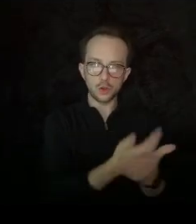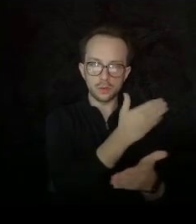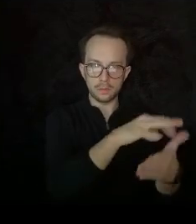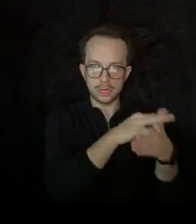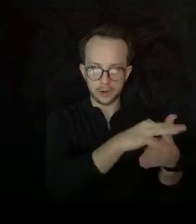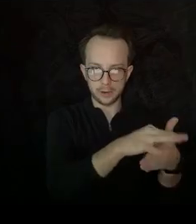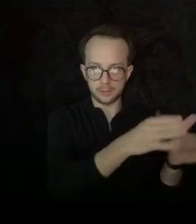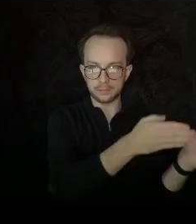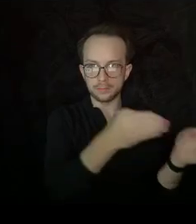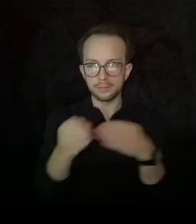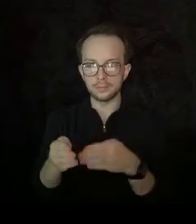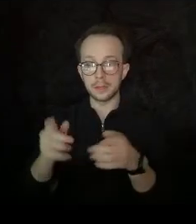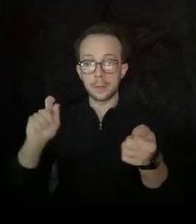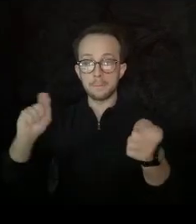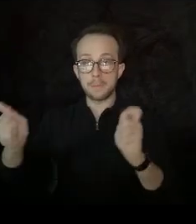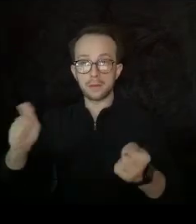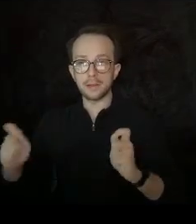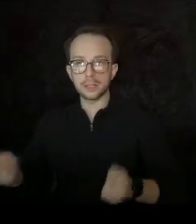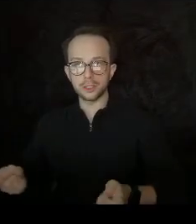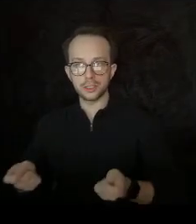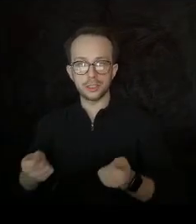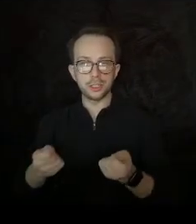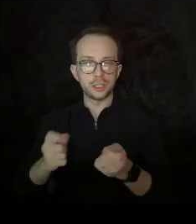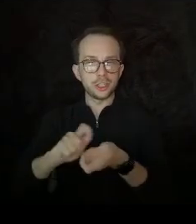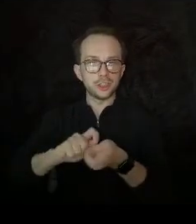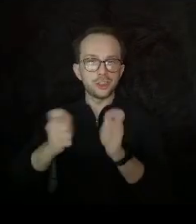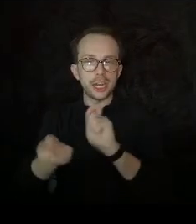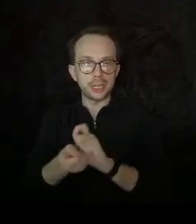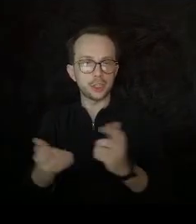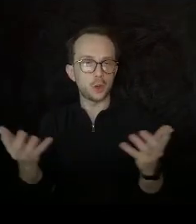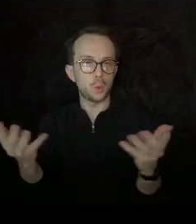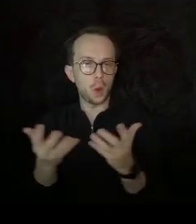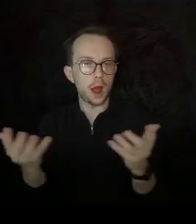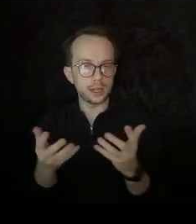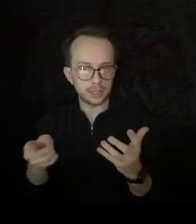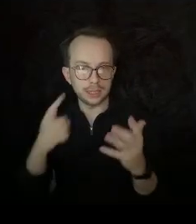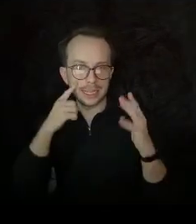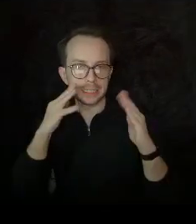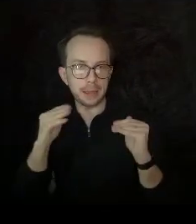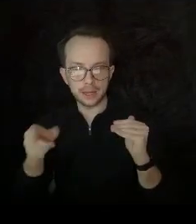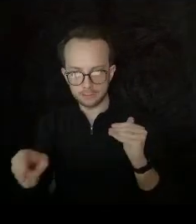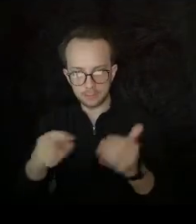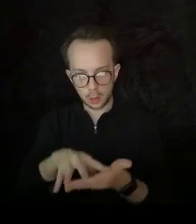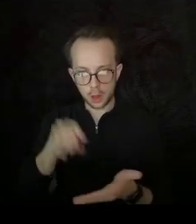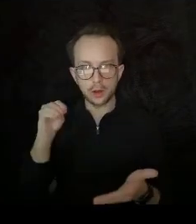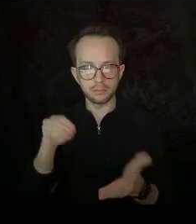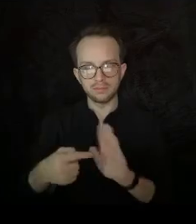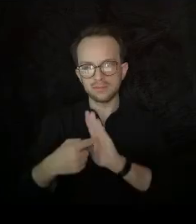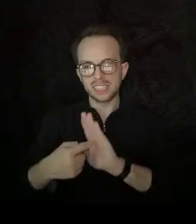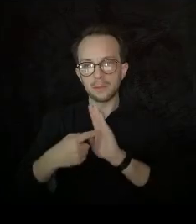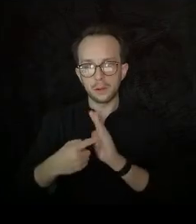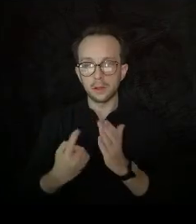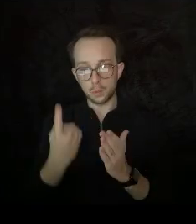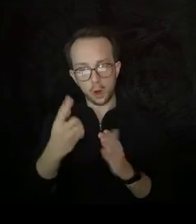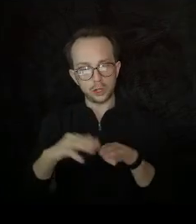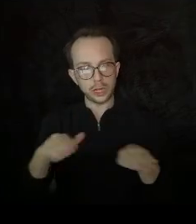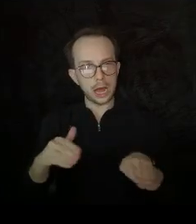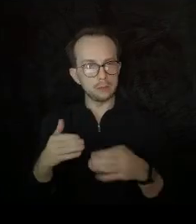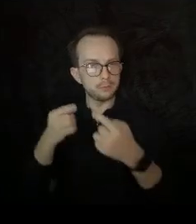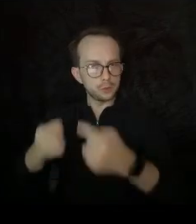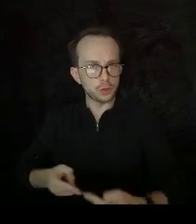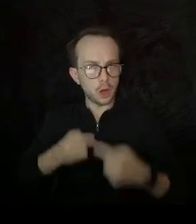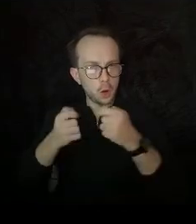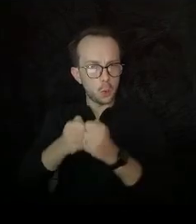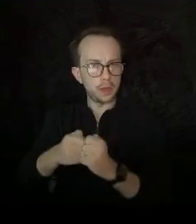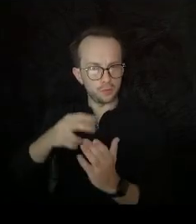Modifications change what the child is expected to learn. For example, a child who struggles with reading might